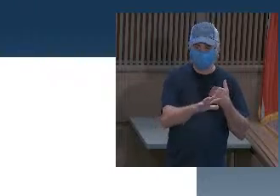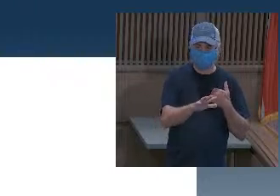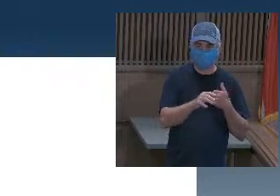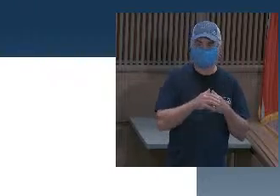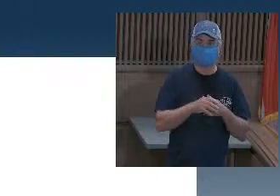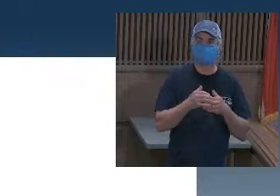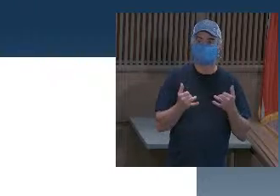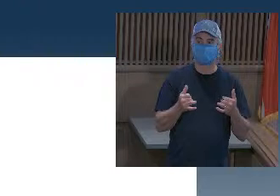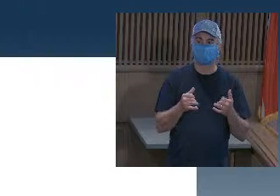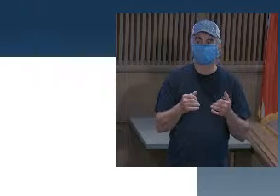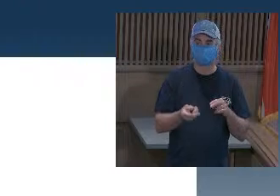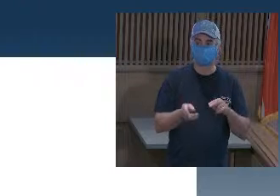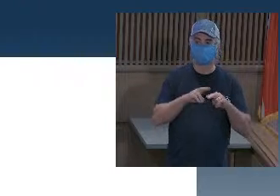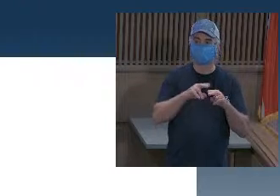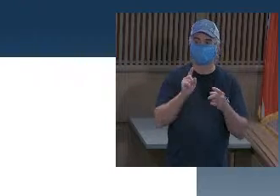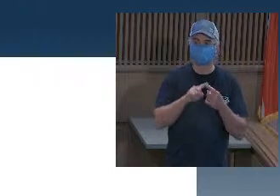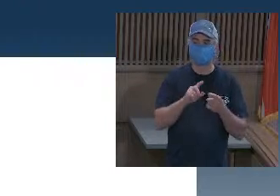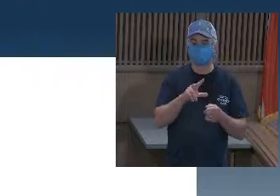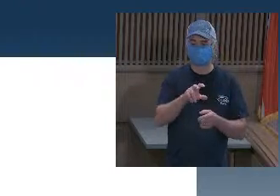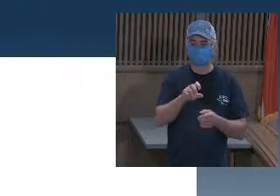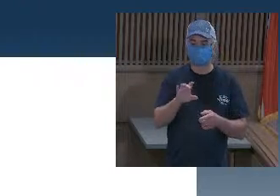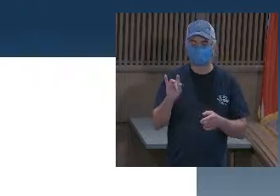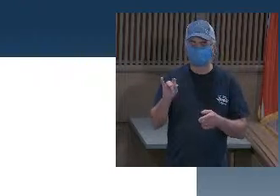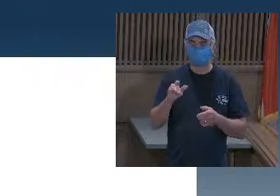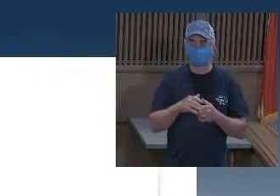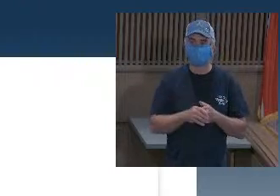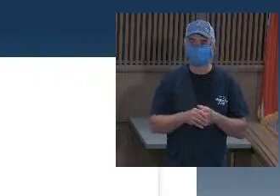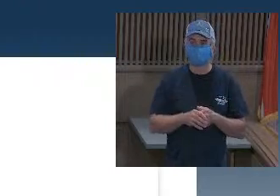So definitely people are definitely down here in the city.